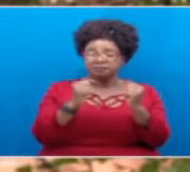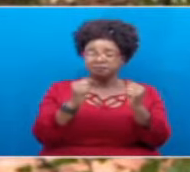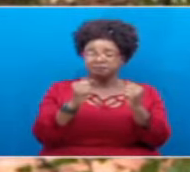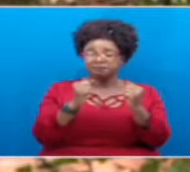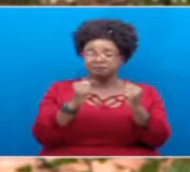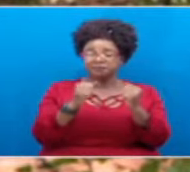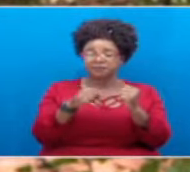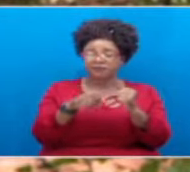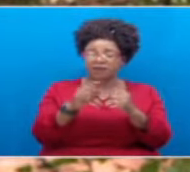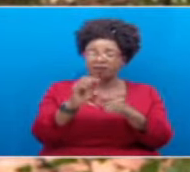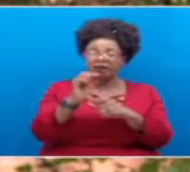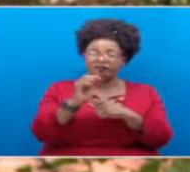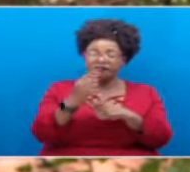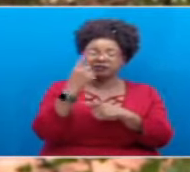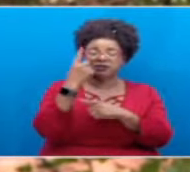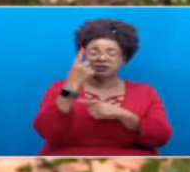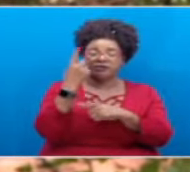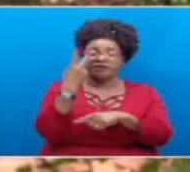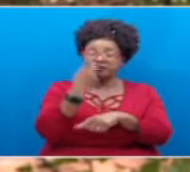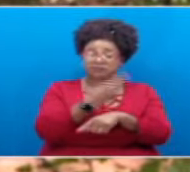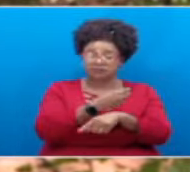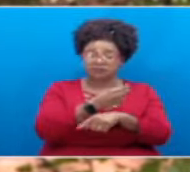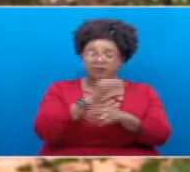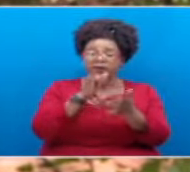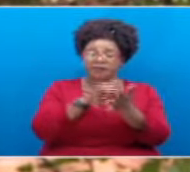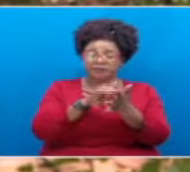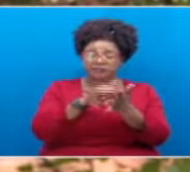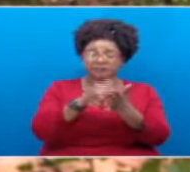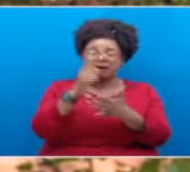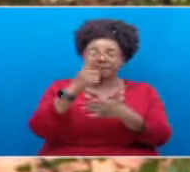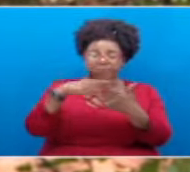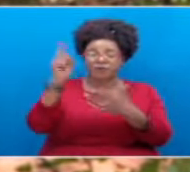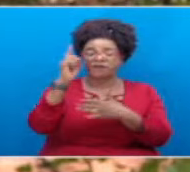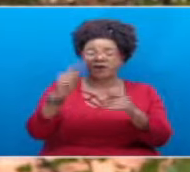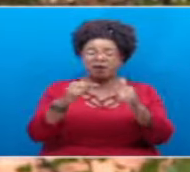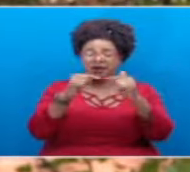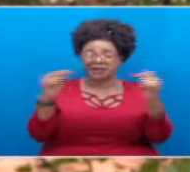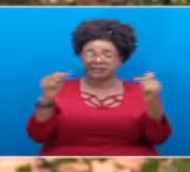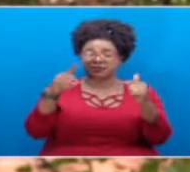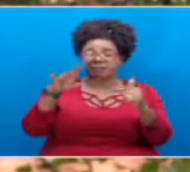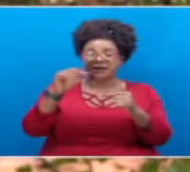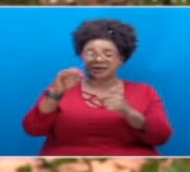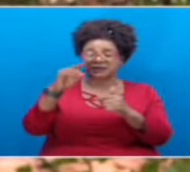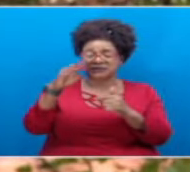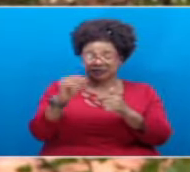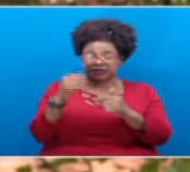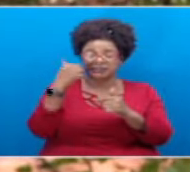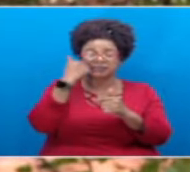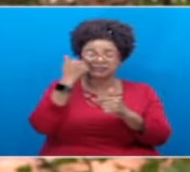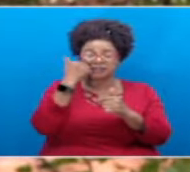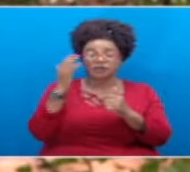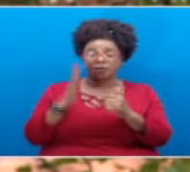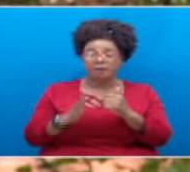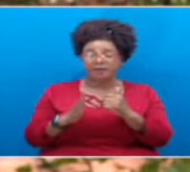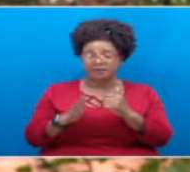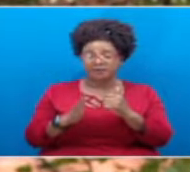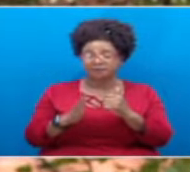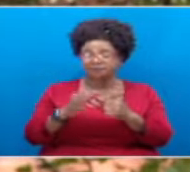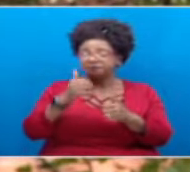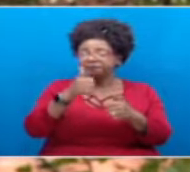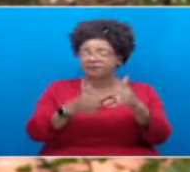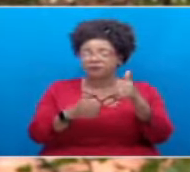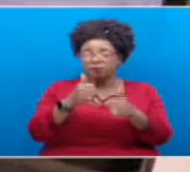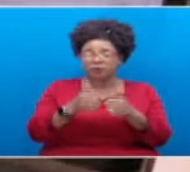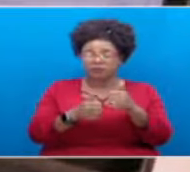first vaccine that has been approved against a parasitic disease in humans, which is a huge,